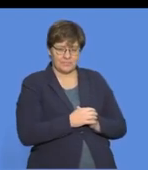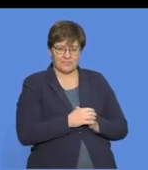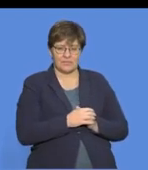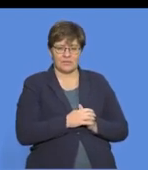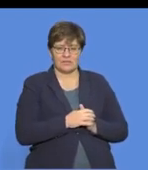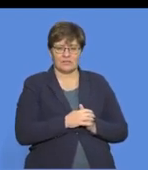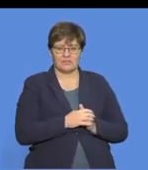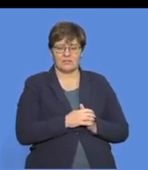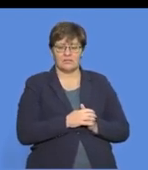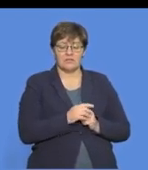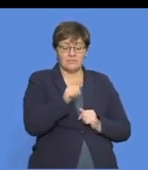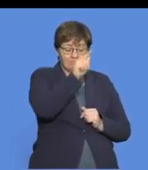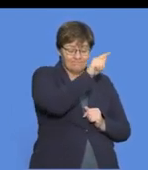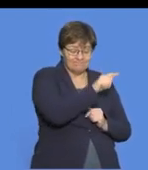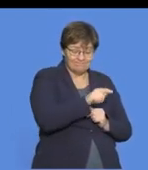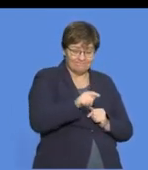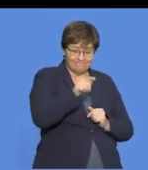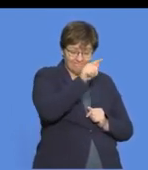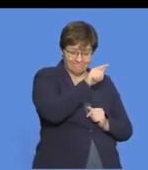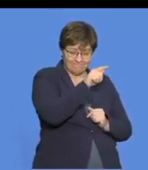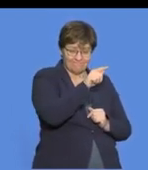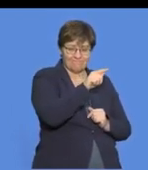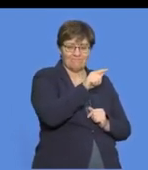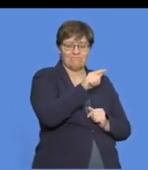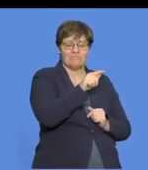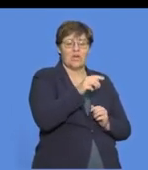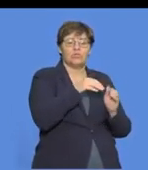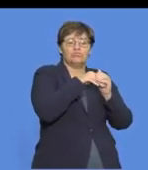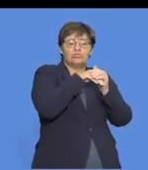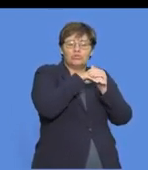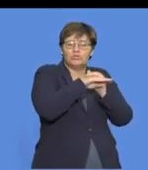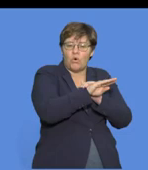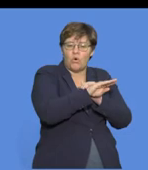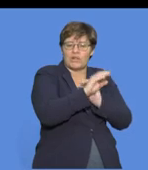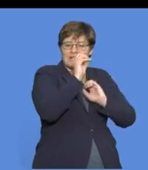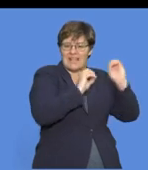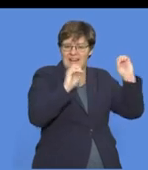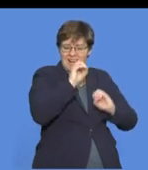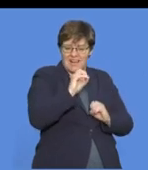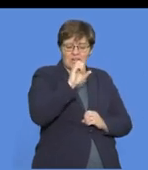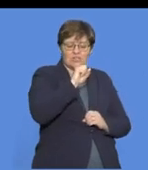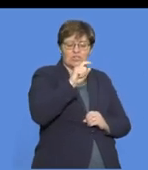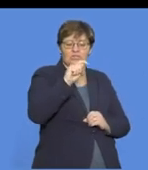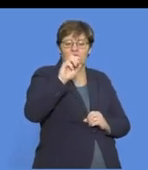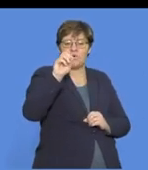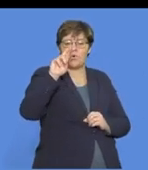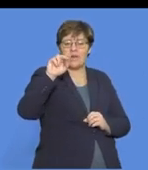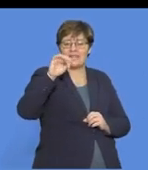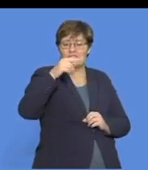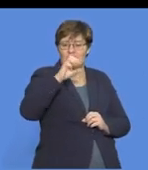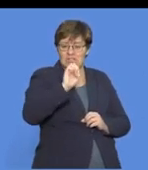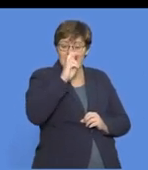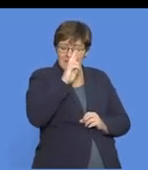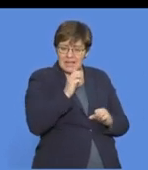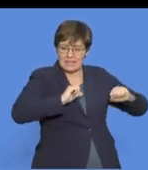these are storage cells. Can you see the spaces between them? That's